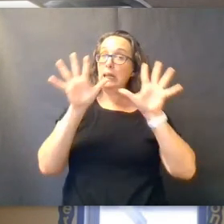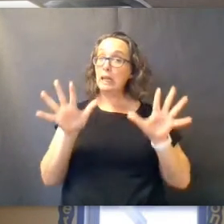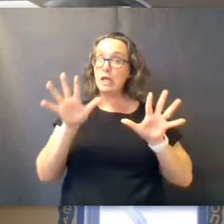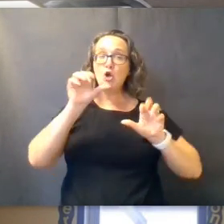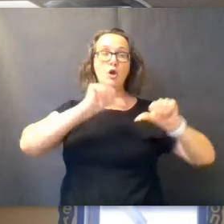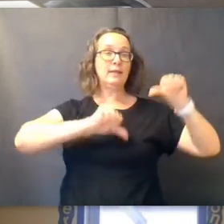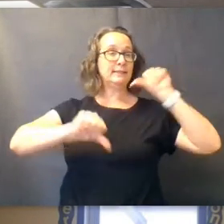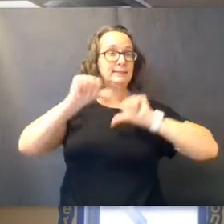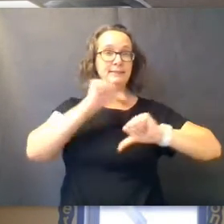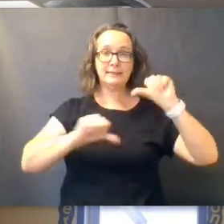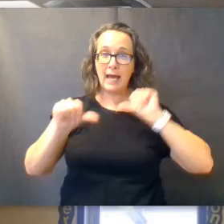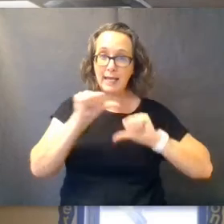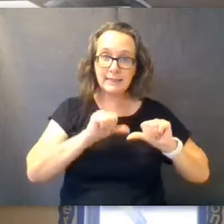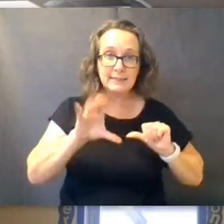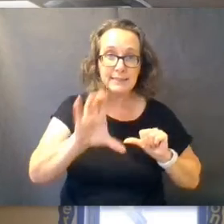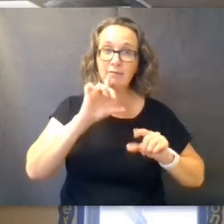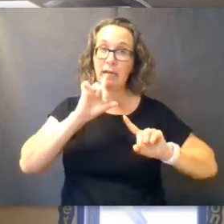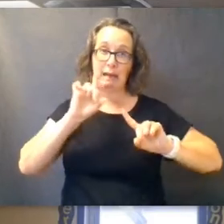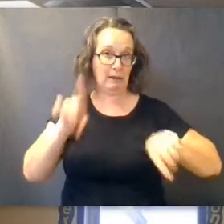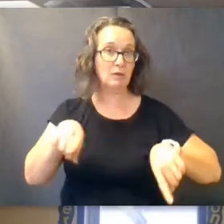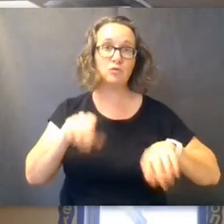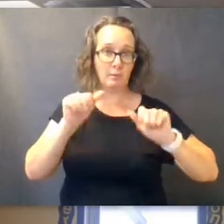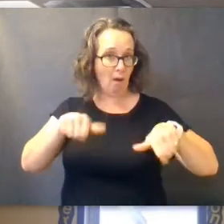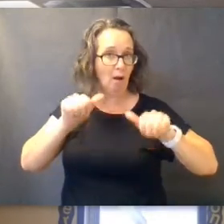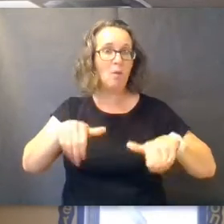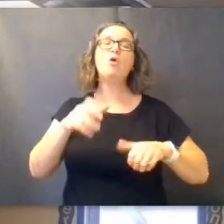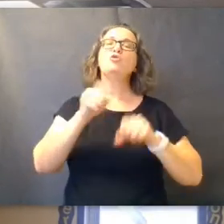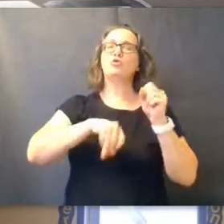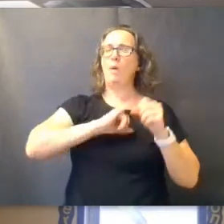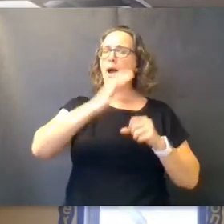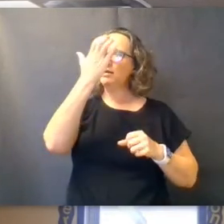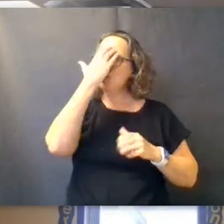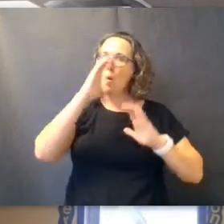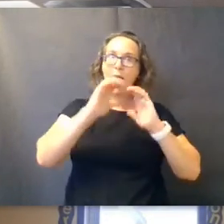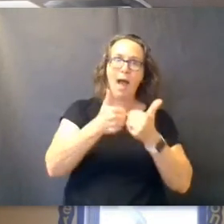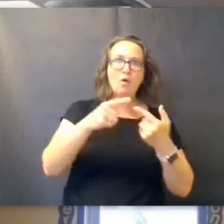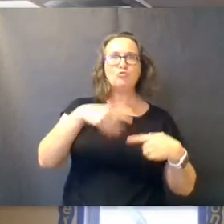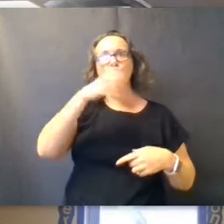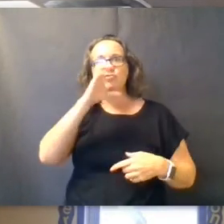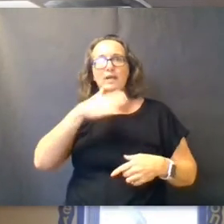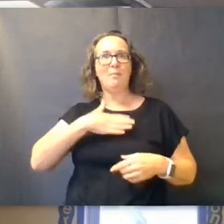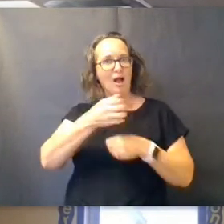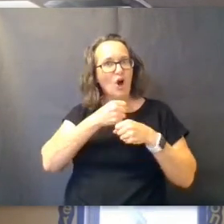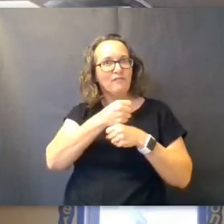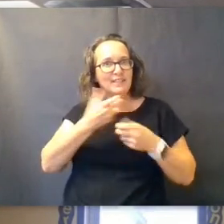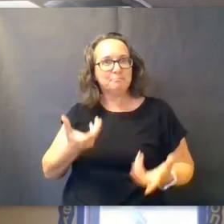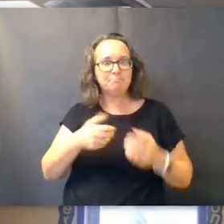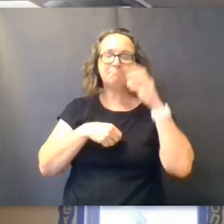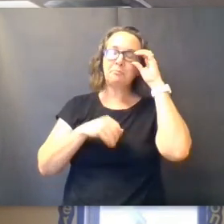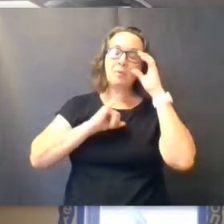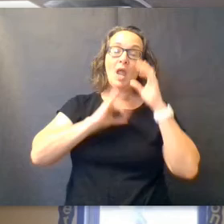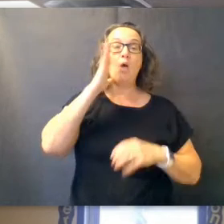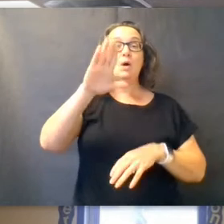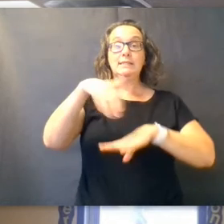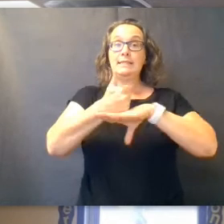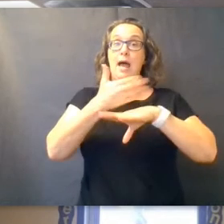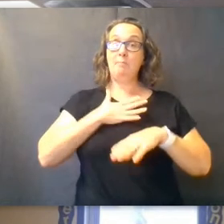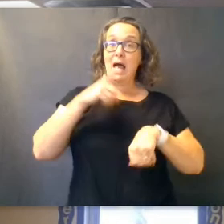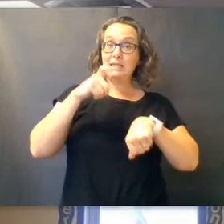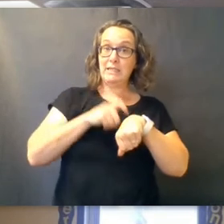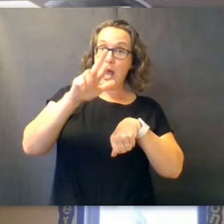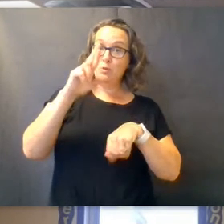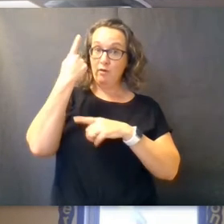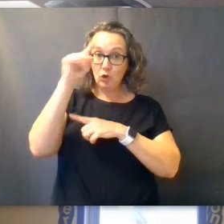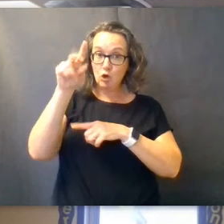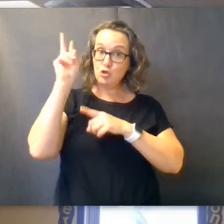scientific answer as I can so I know how to drink my coffee. So I'm going to set my timer for 2 minutes, and then we're going to come